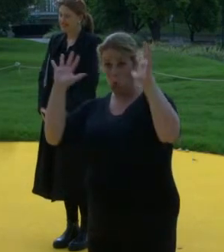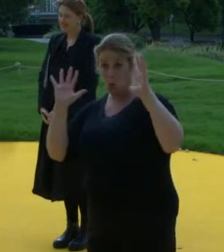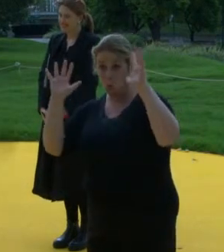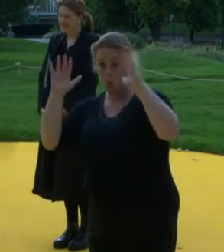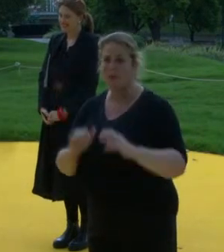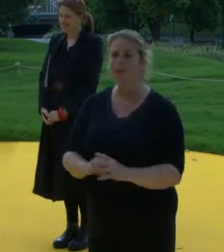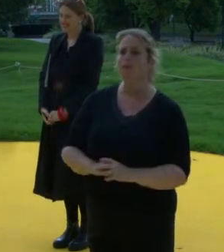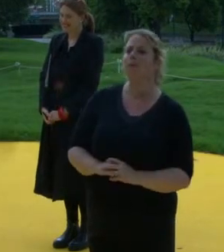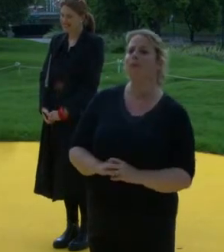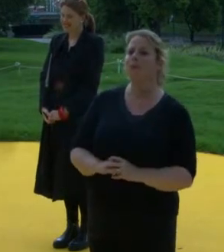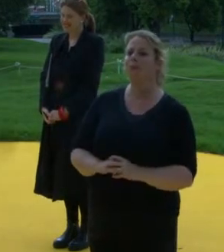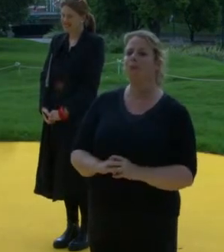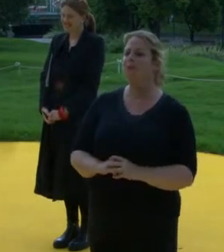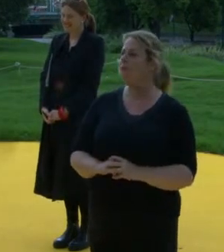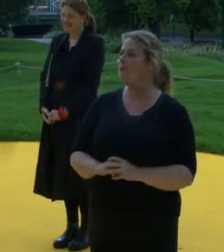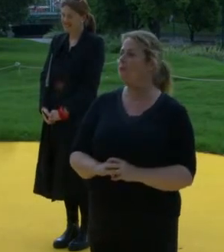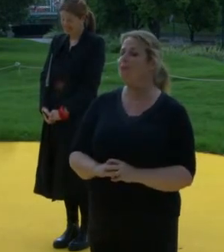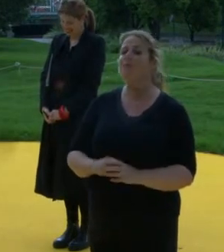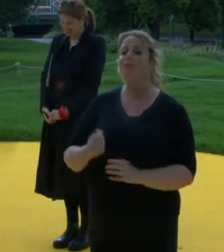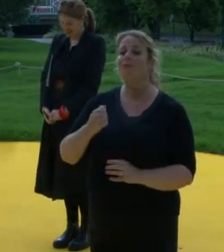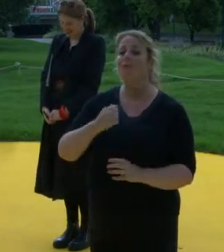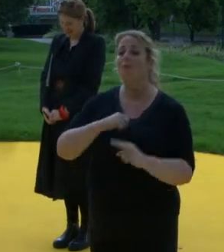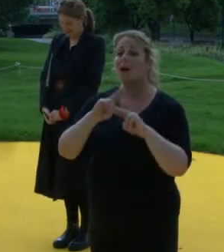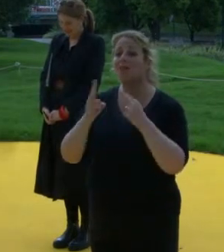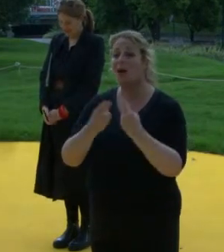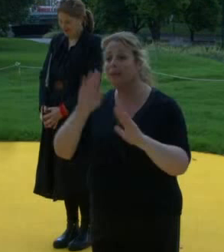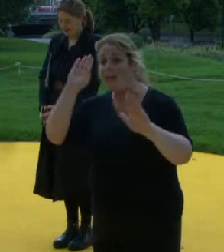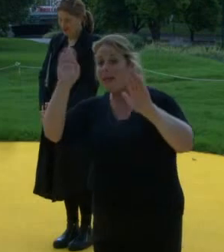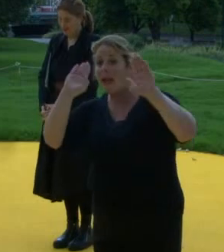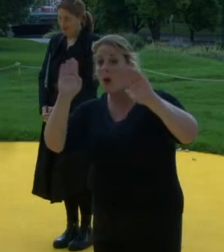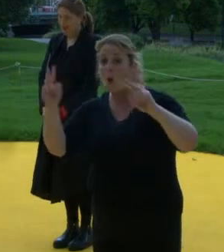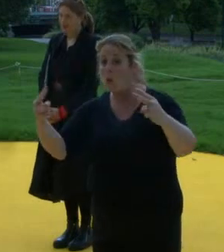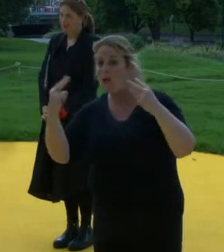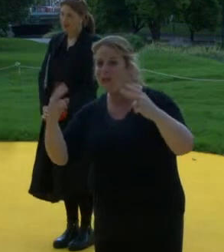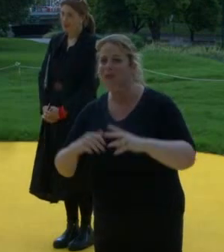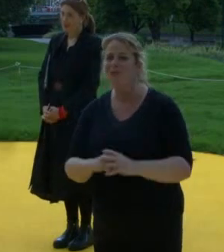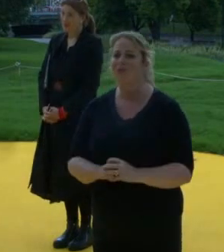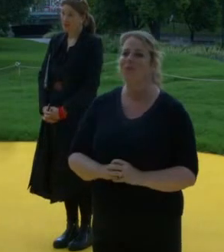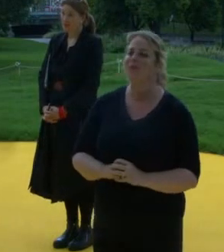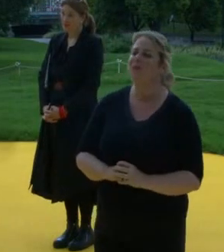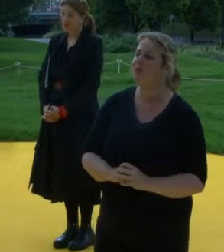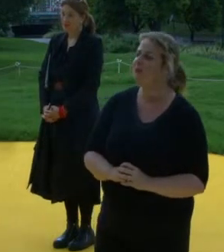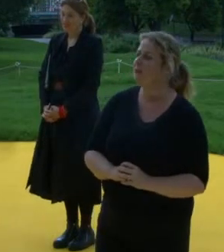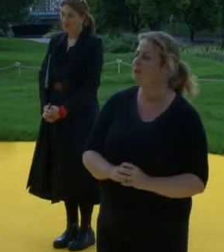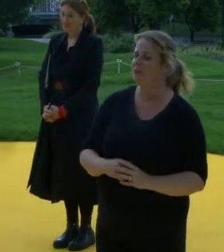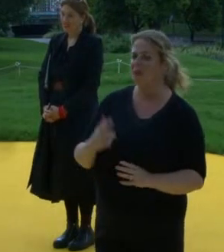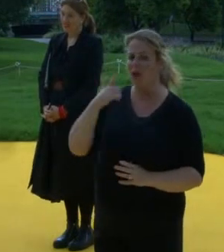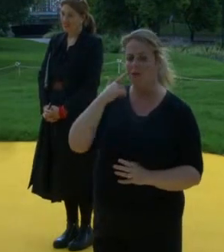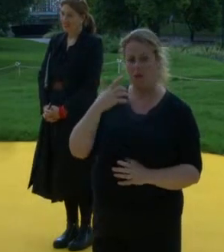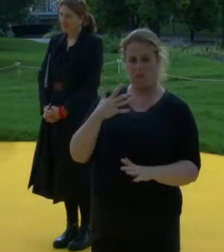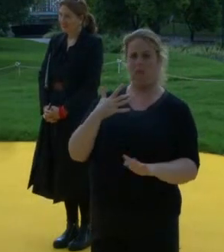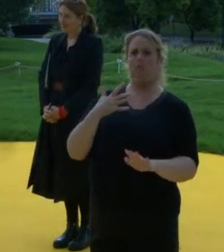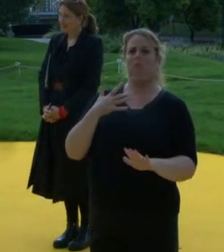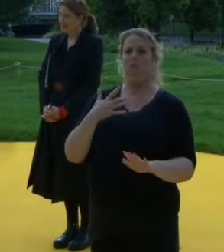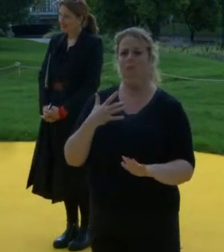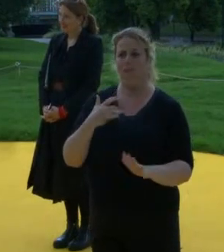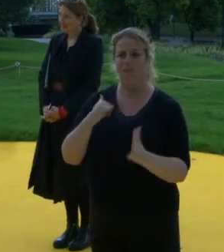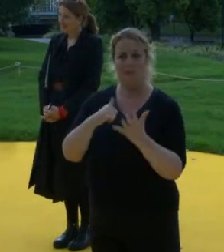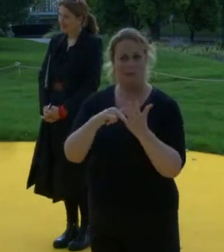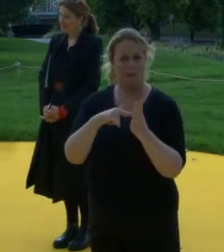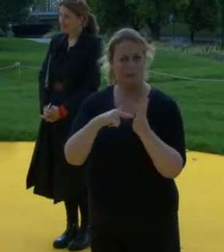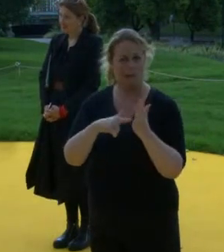Nayuka. To my family that are watching, hello. I find it ironic that the state